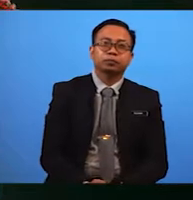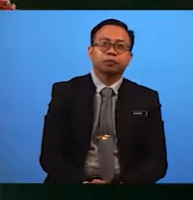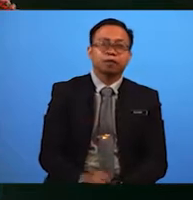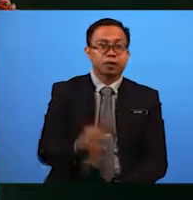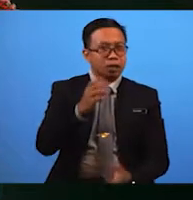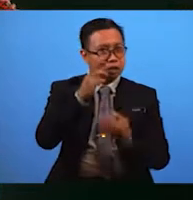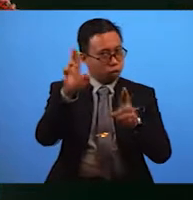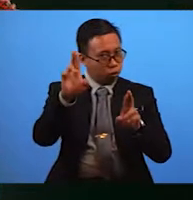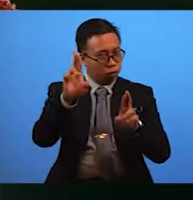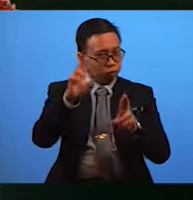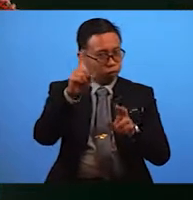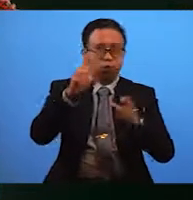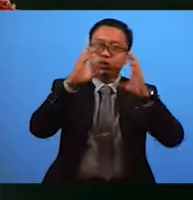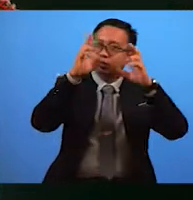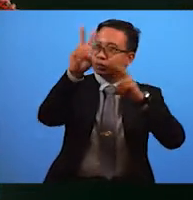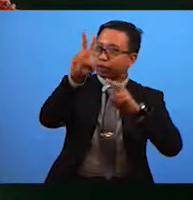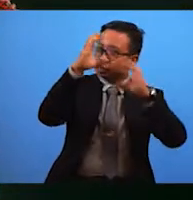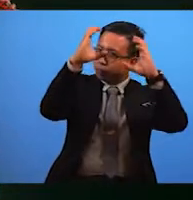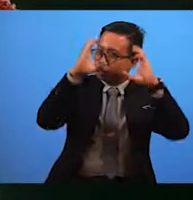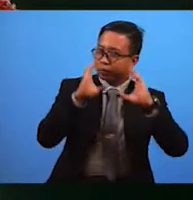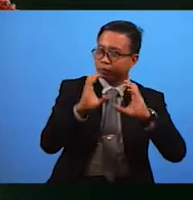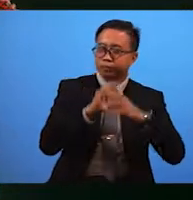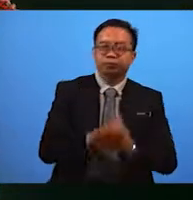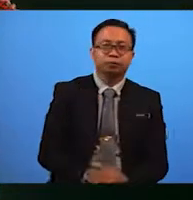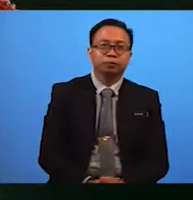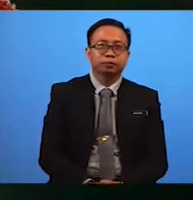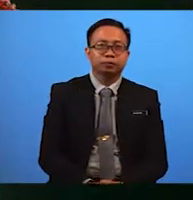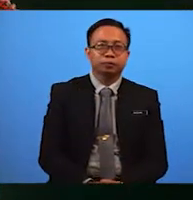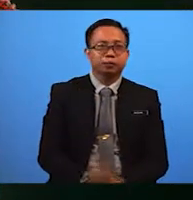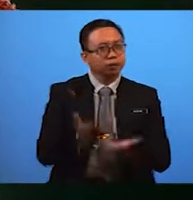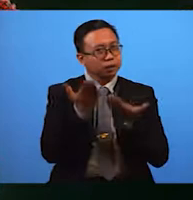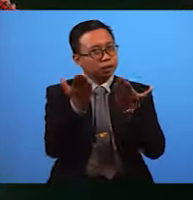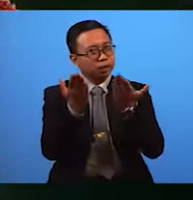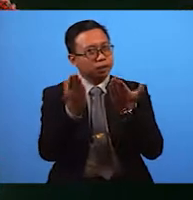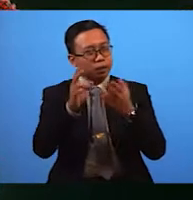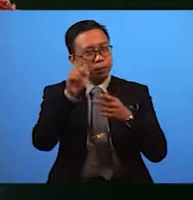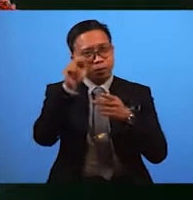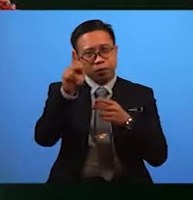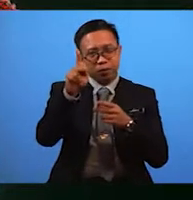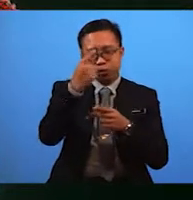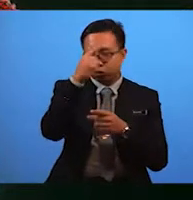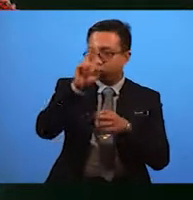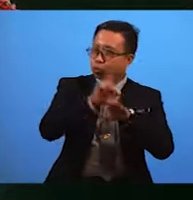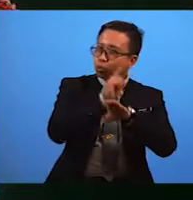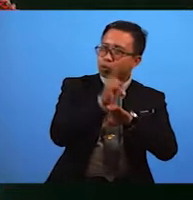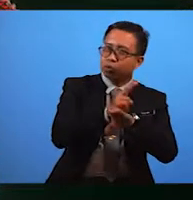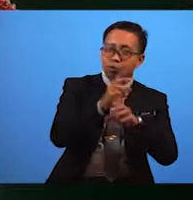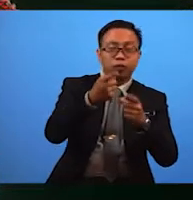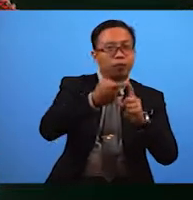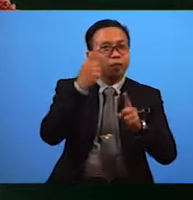Are you ready for the second paragraph? Here are the points that we are going to use from the